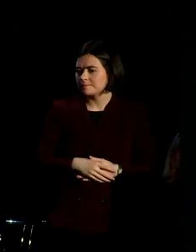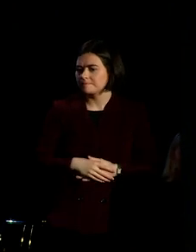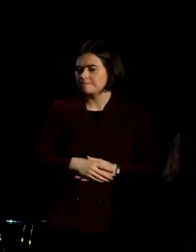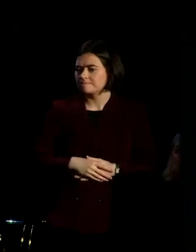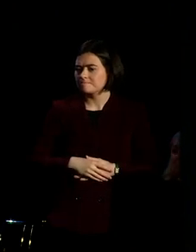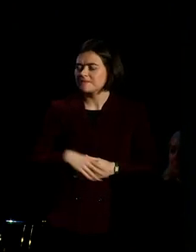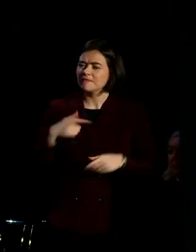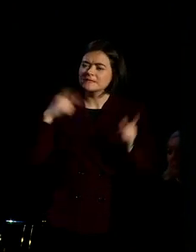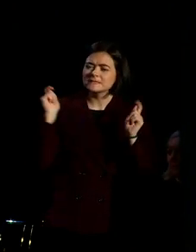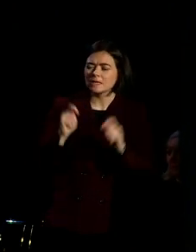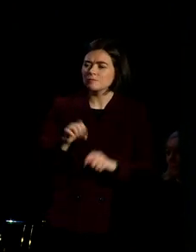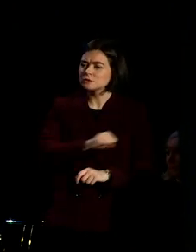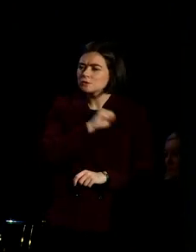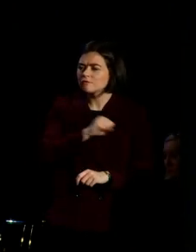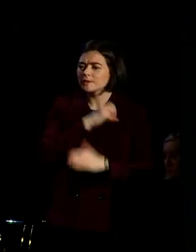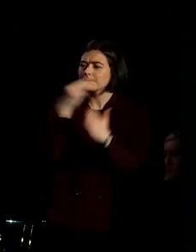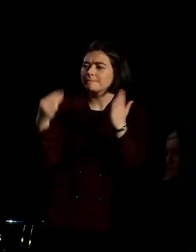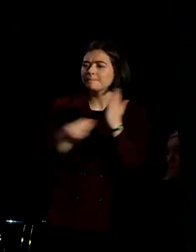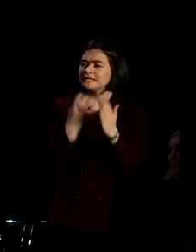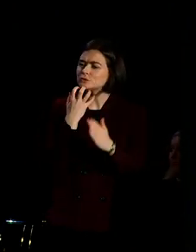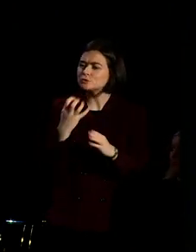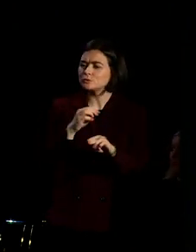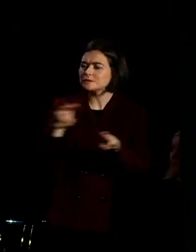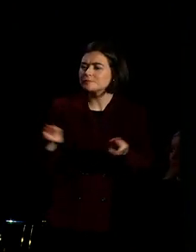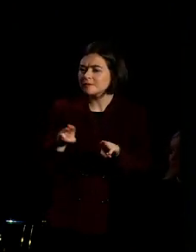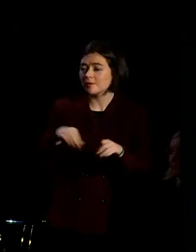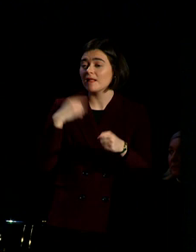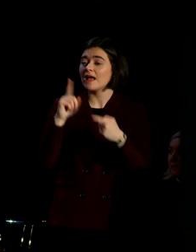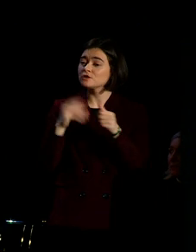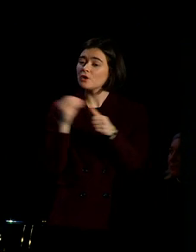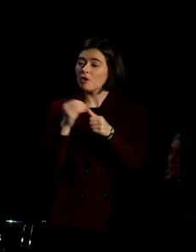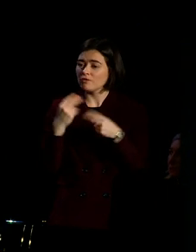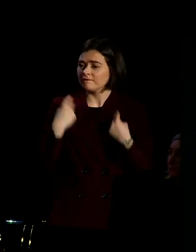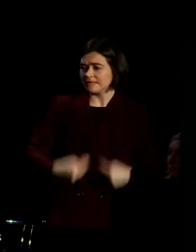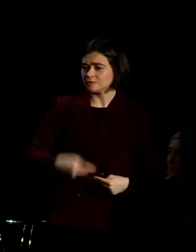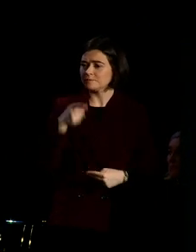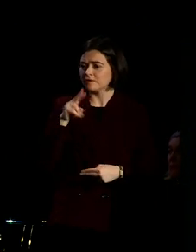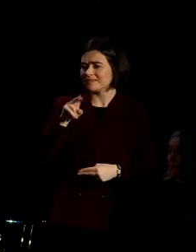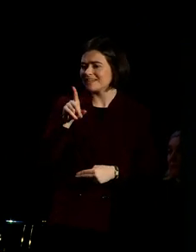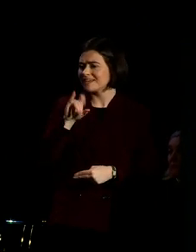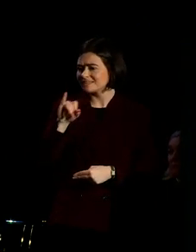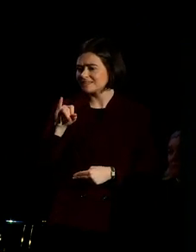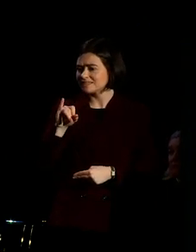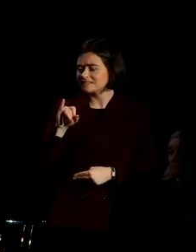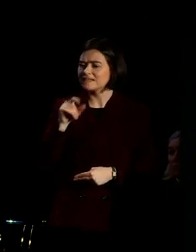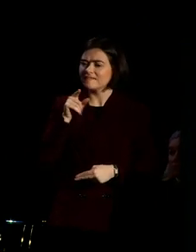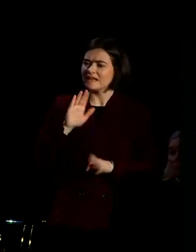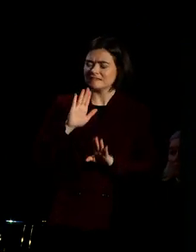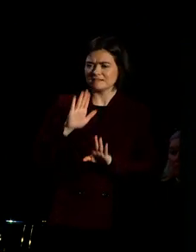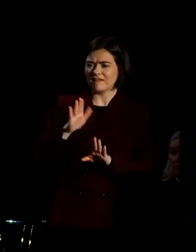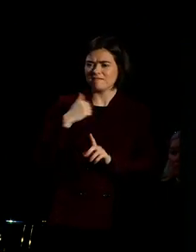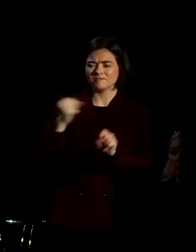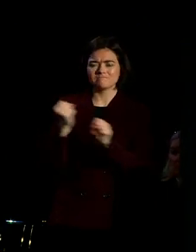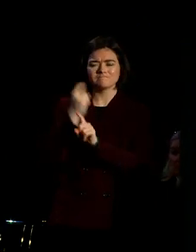The terrible suffering of millions of Jewish people and other victims of the Nazis has left an